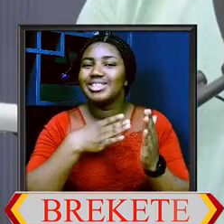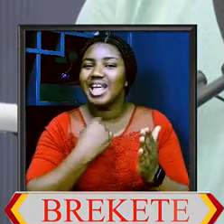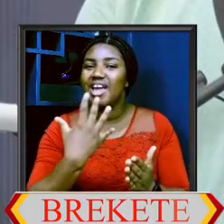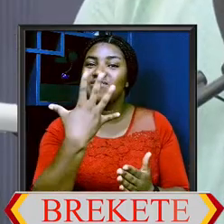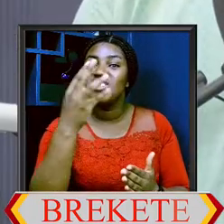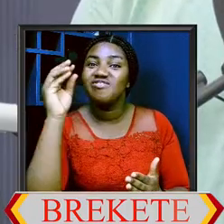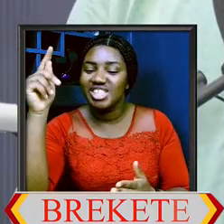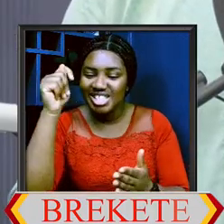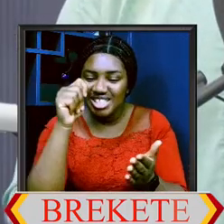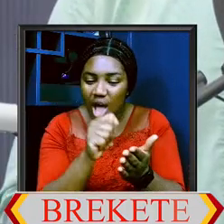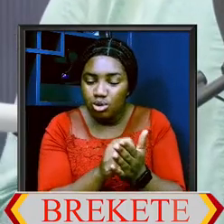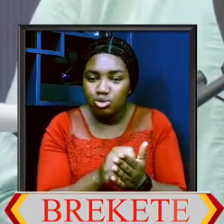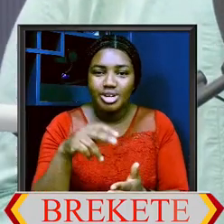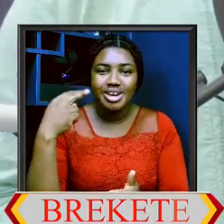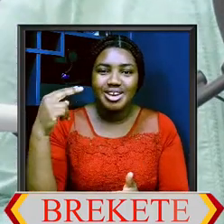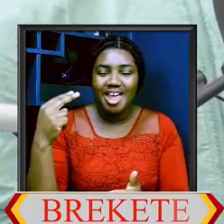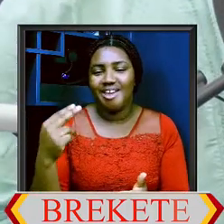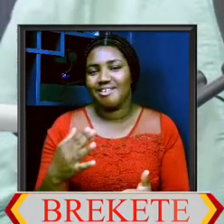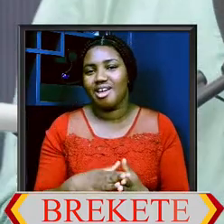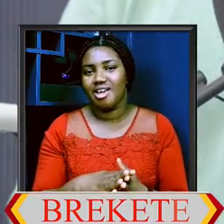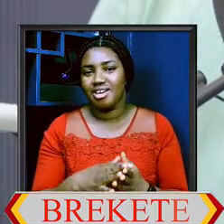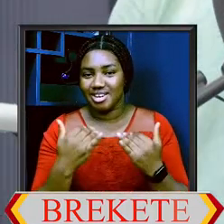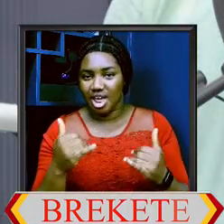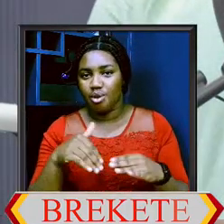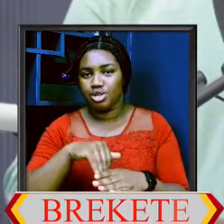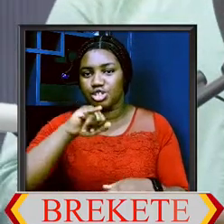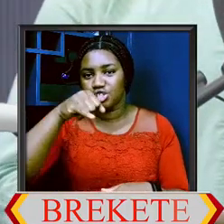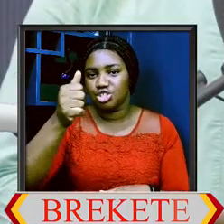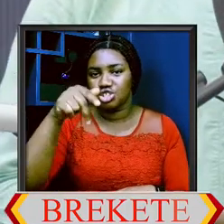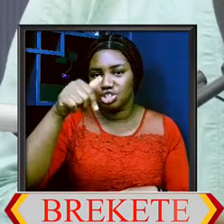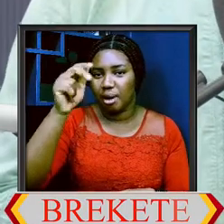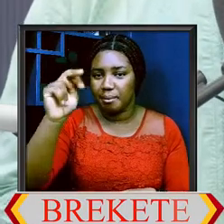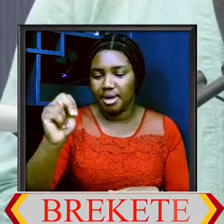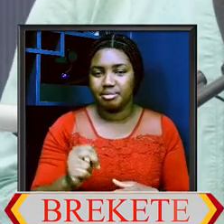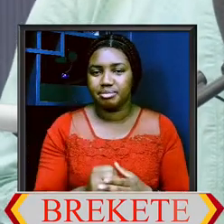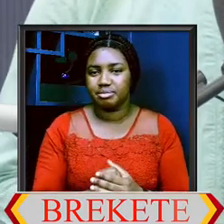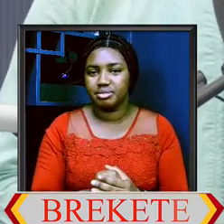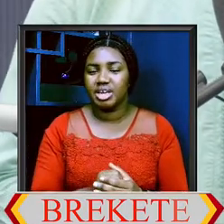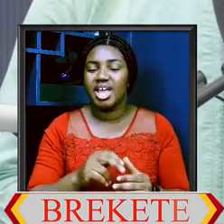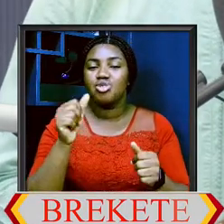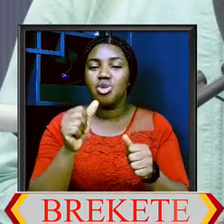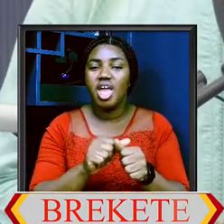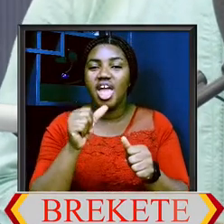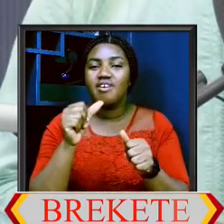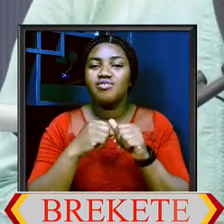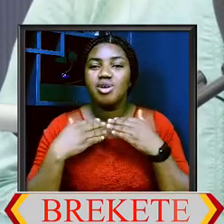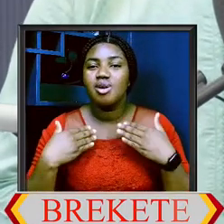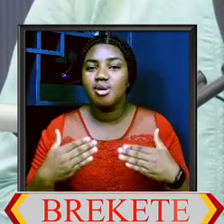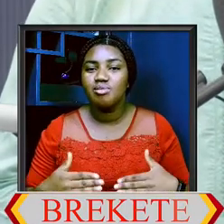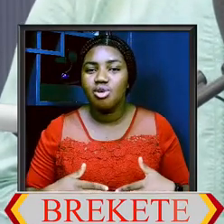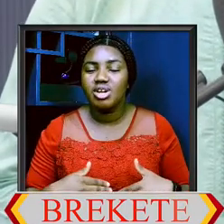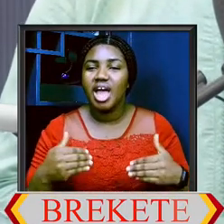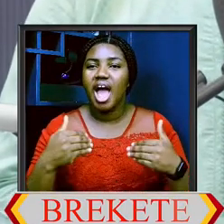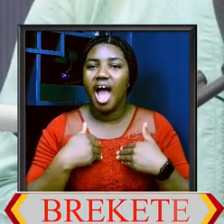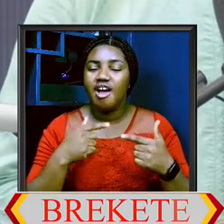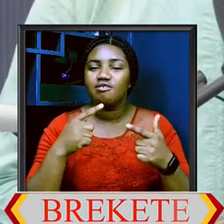na I tell you my ordinary president so everybody have